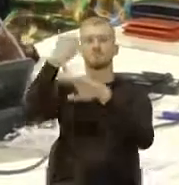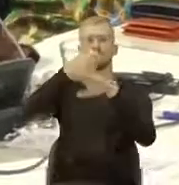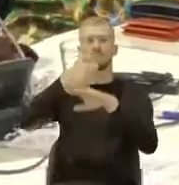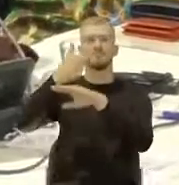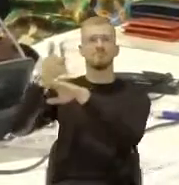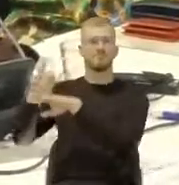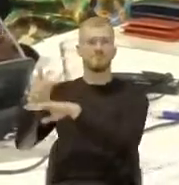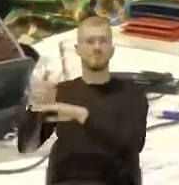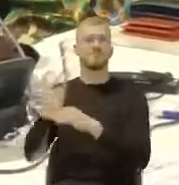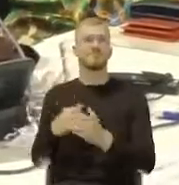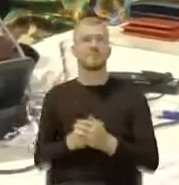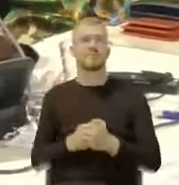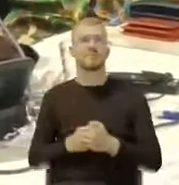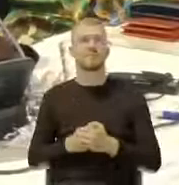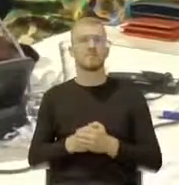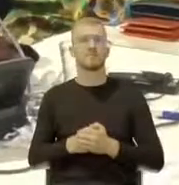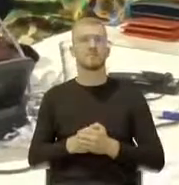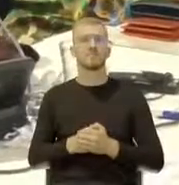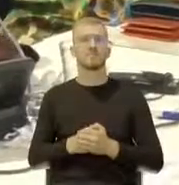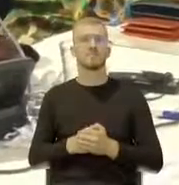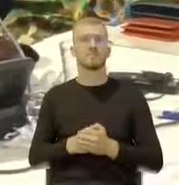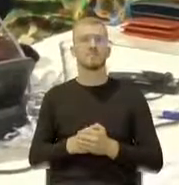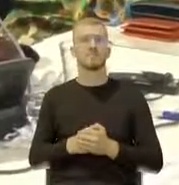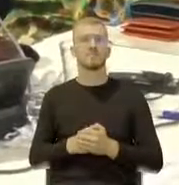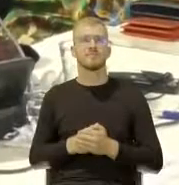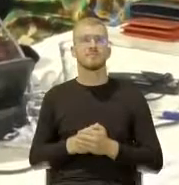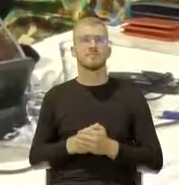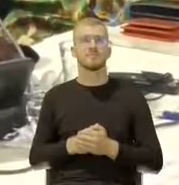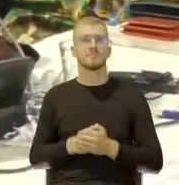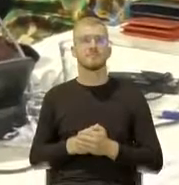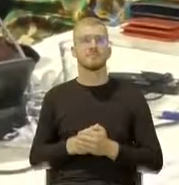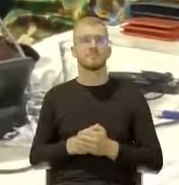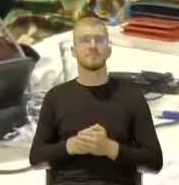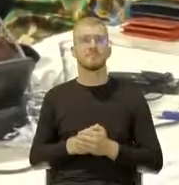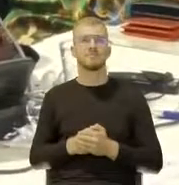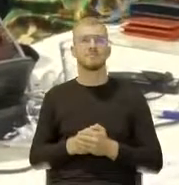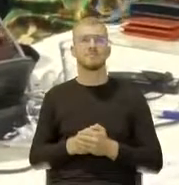very important meeting for African cities.